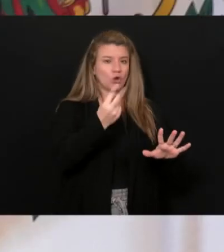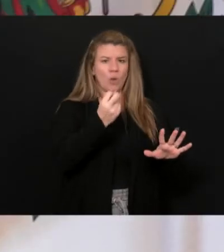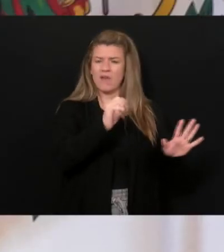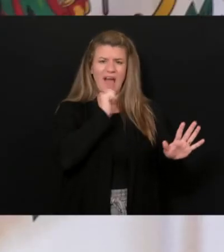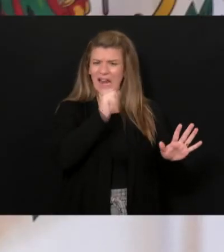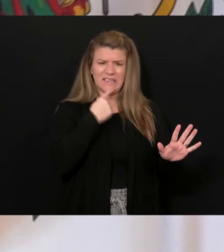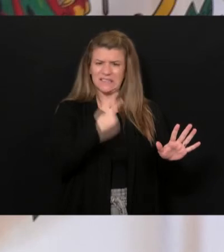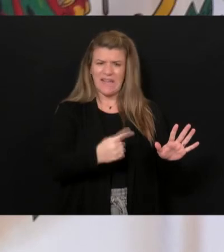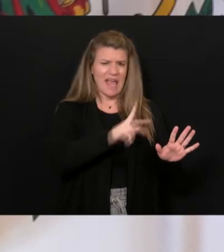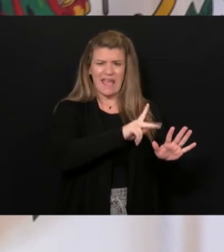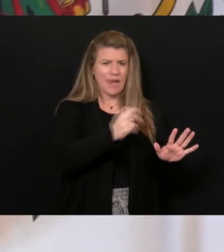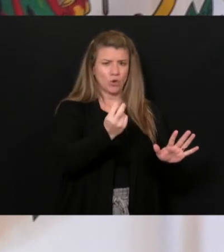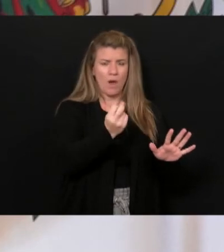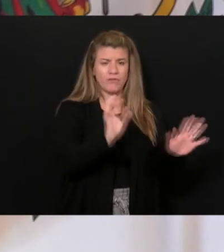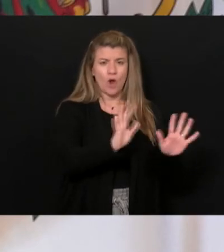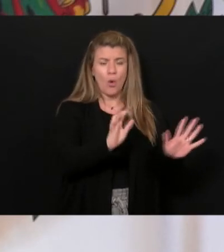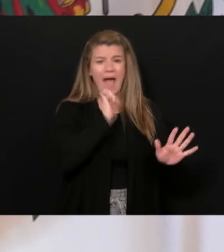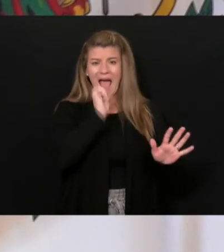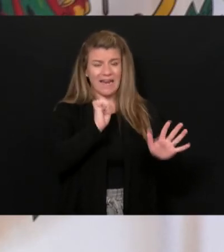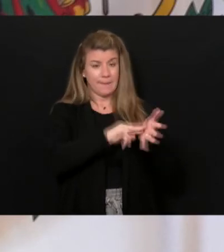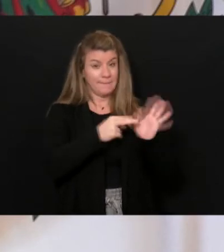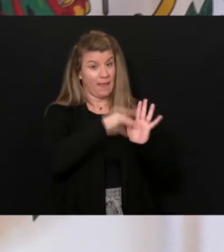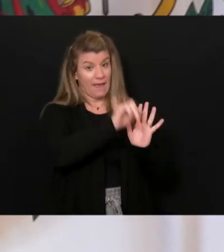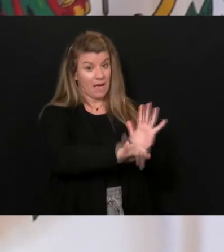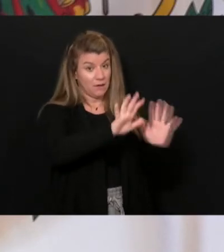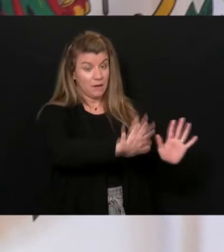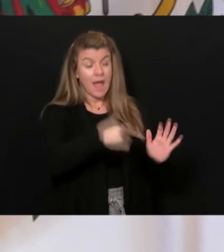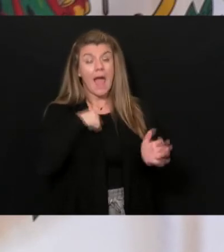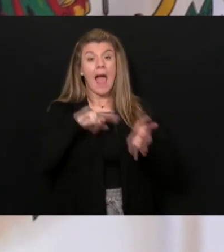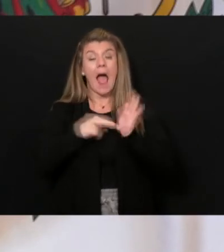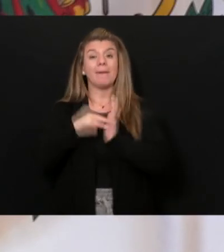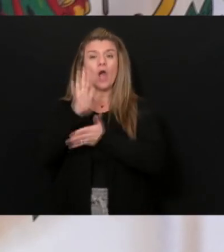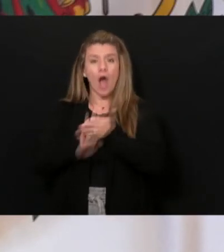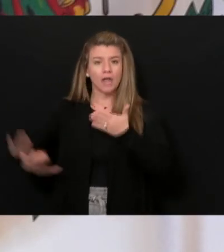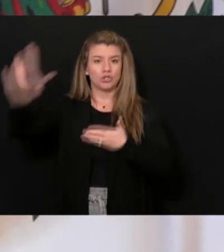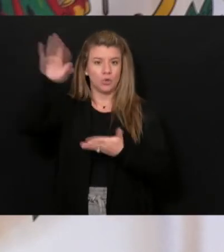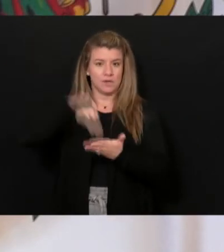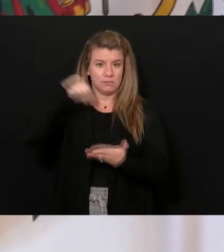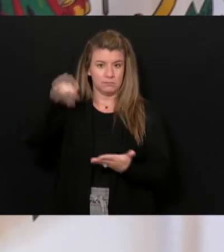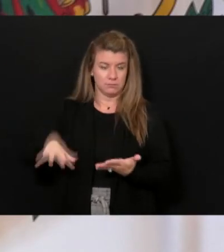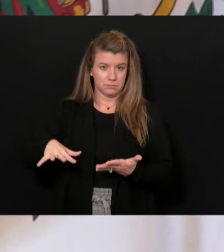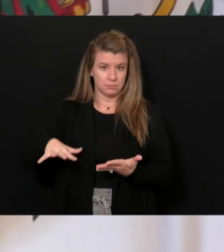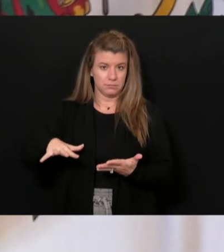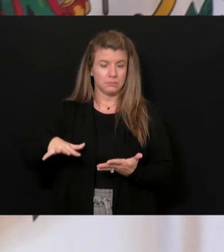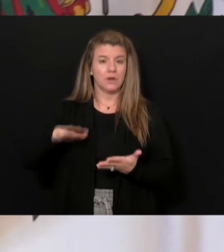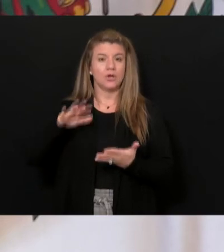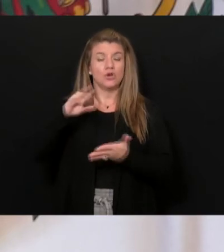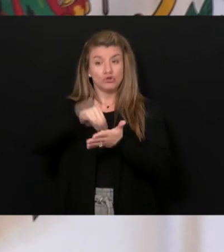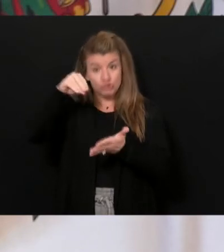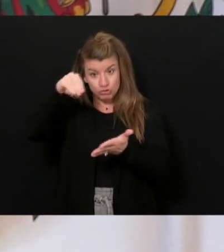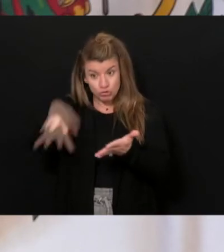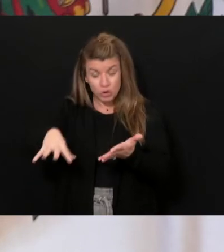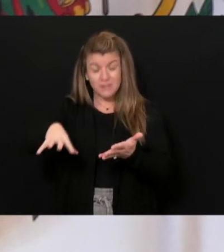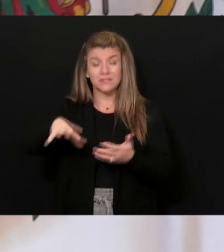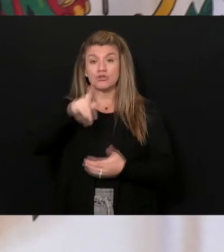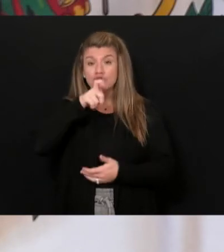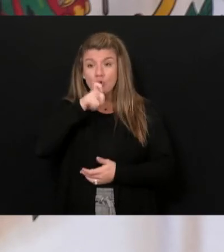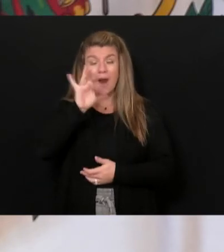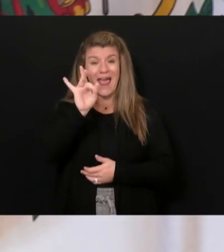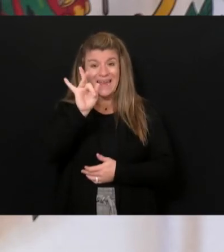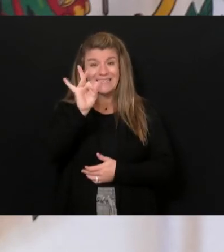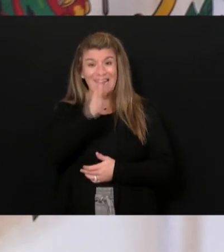did, Charles. But if I did, I didn't mean that at all. I mean college students. I mean students that are,